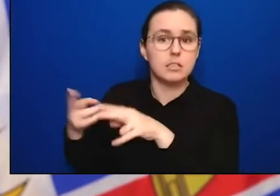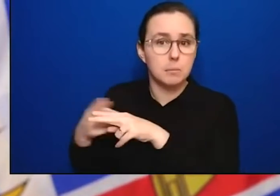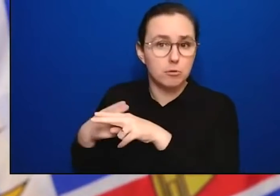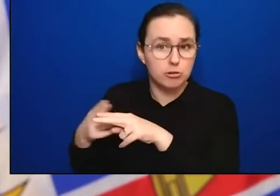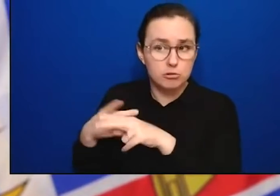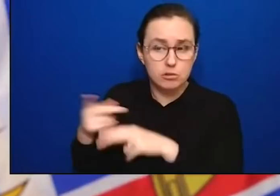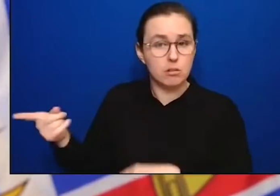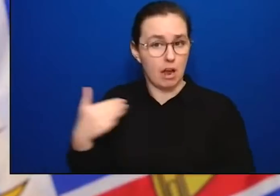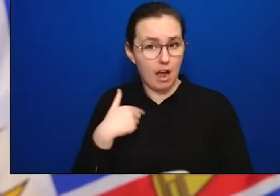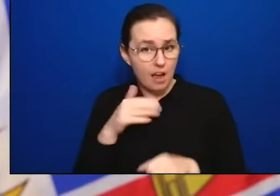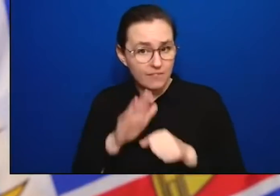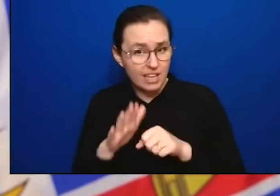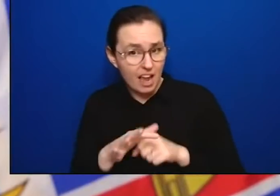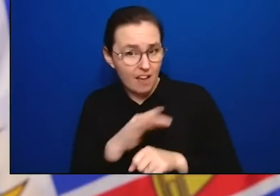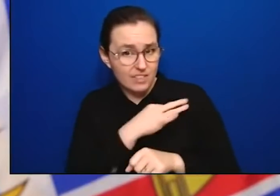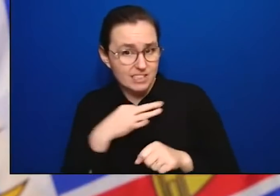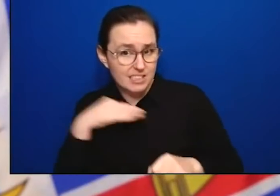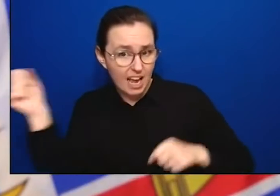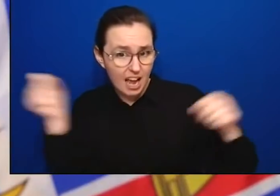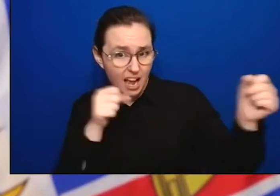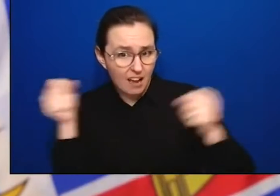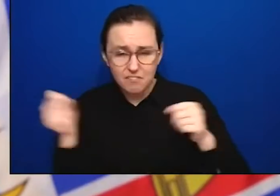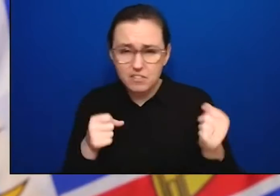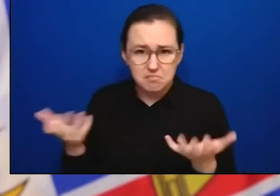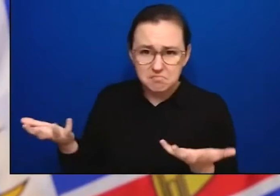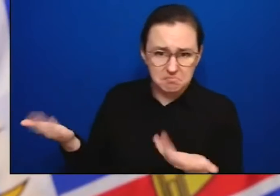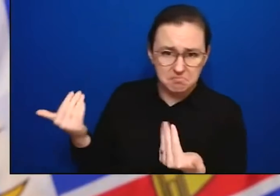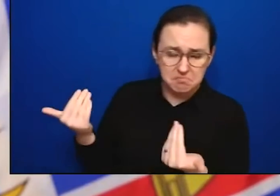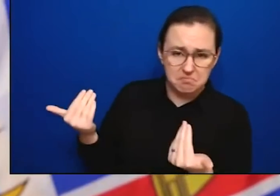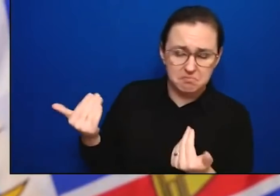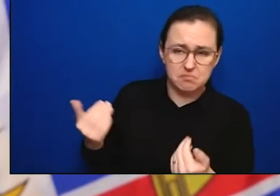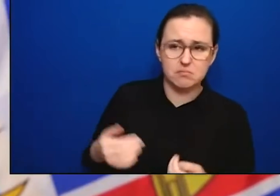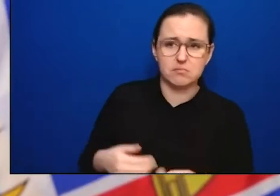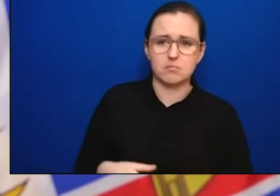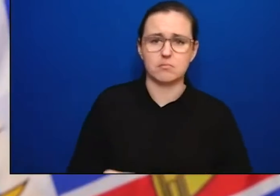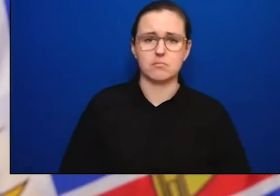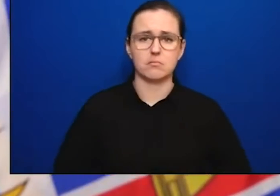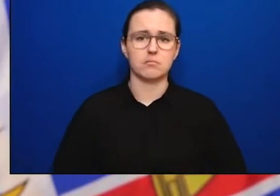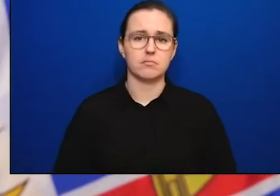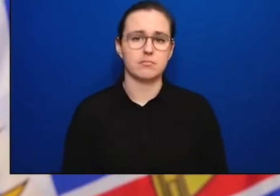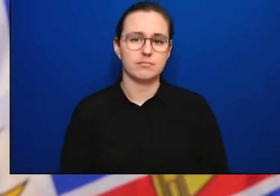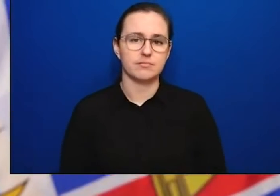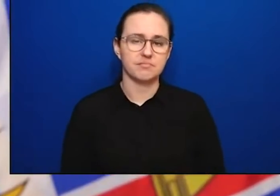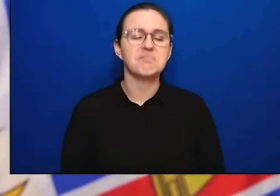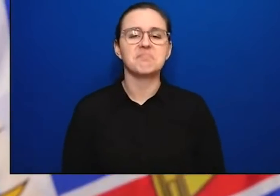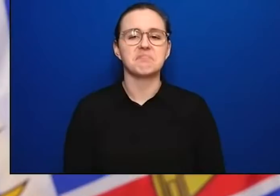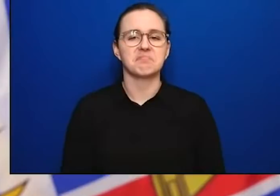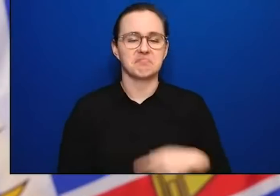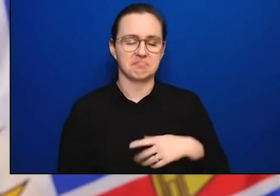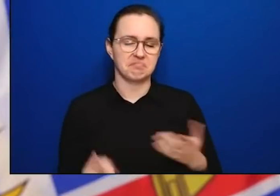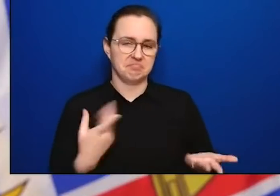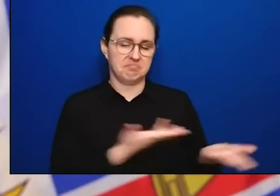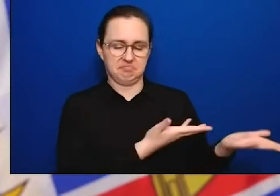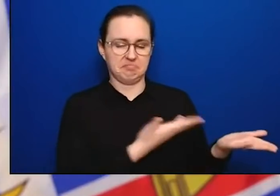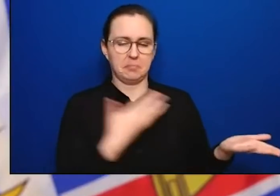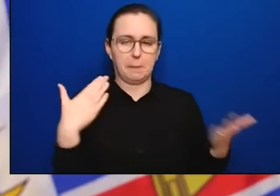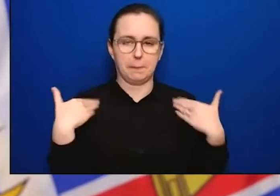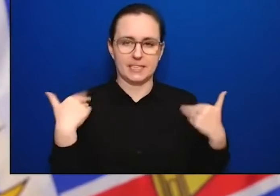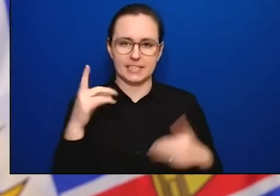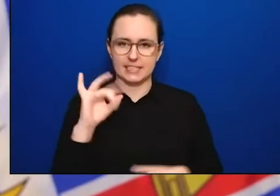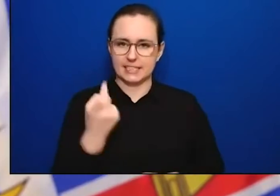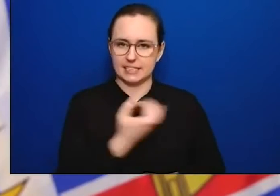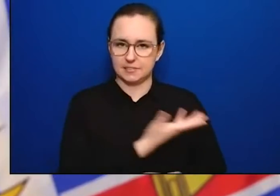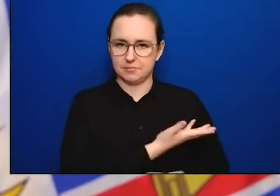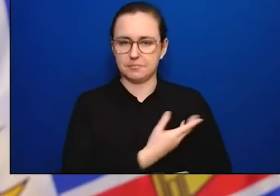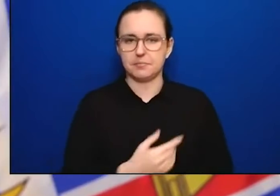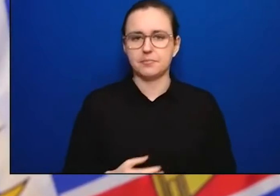on the brink, and whether that field hospital would be required, and even if there would be enough staff to staff it if